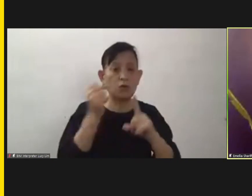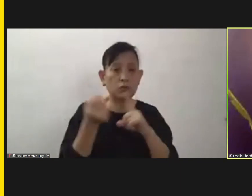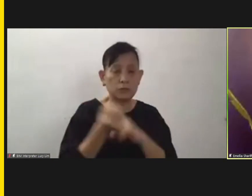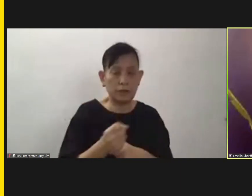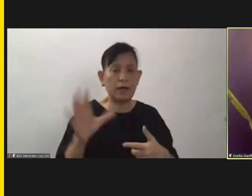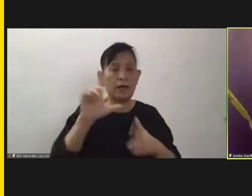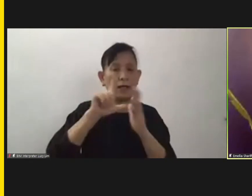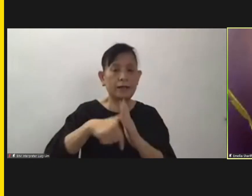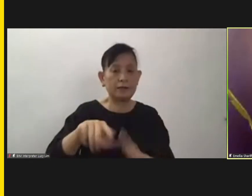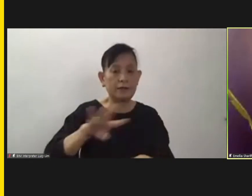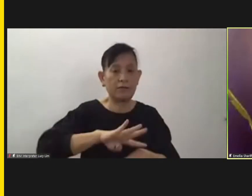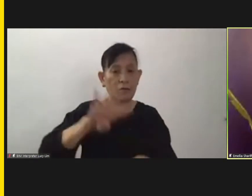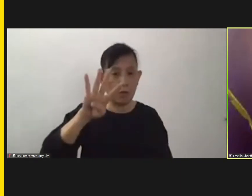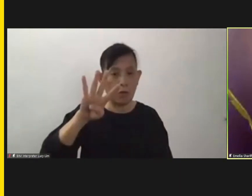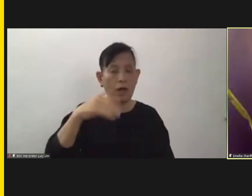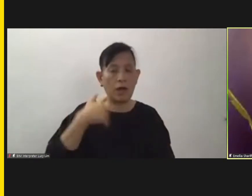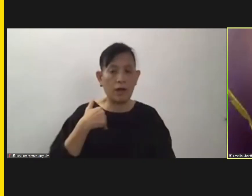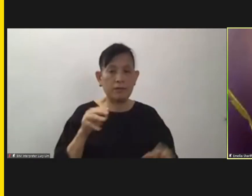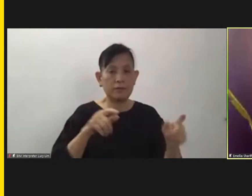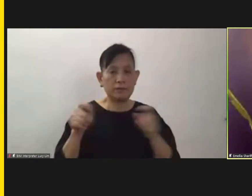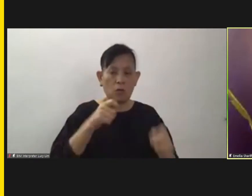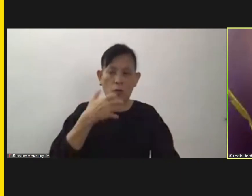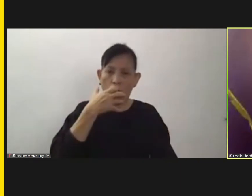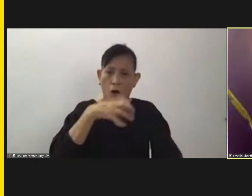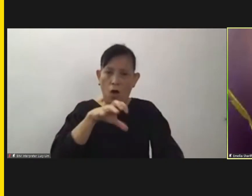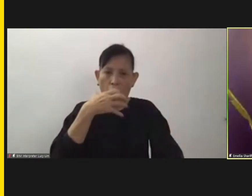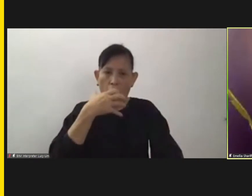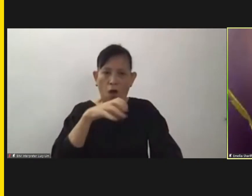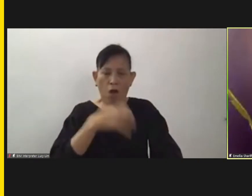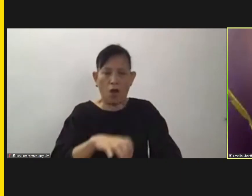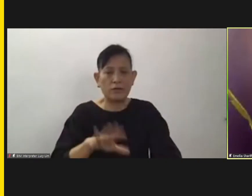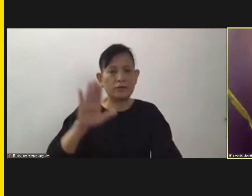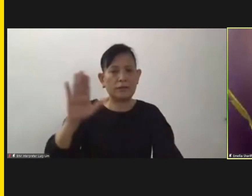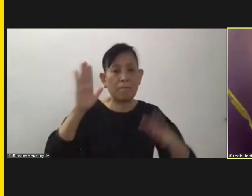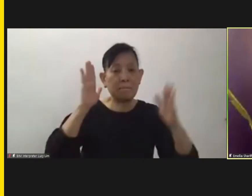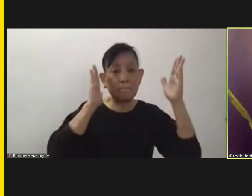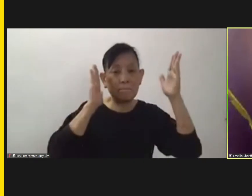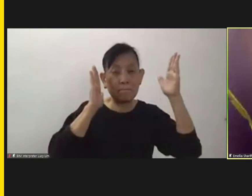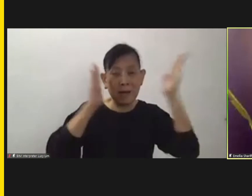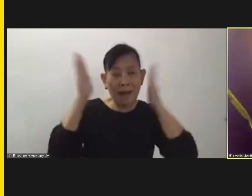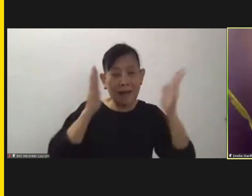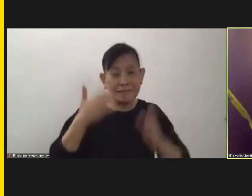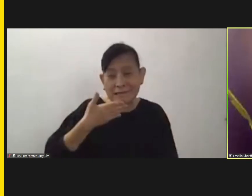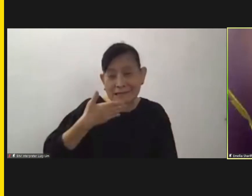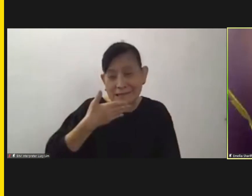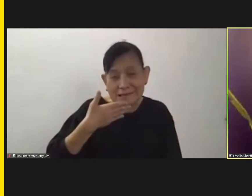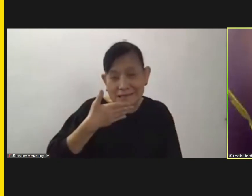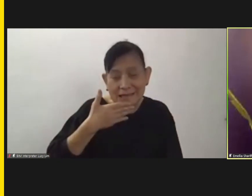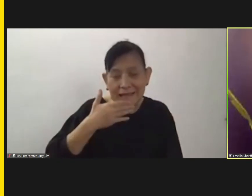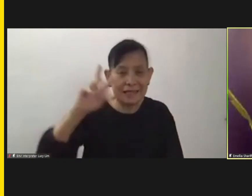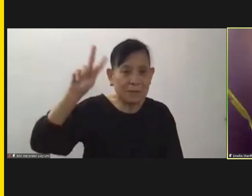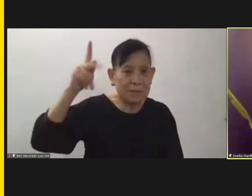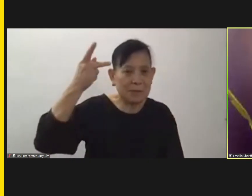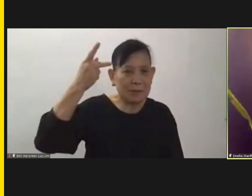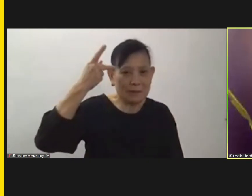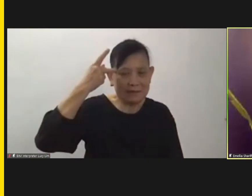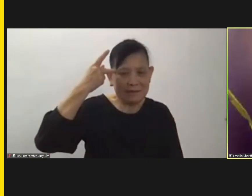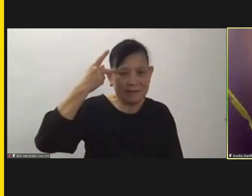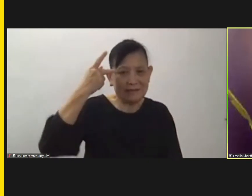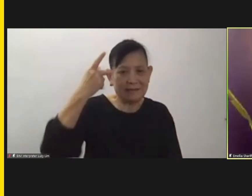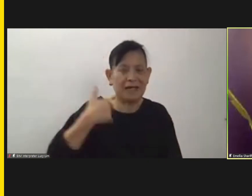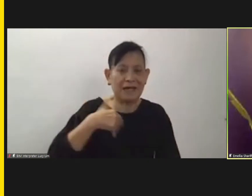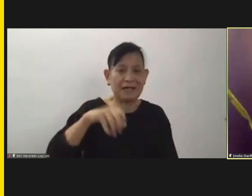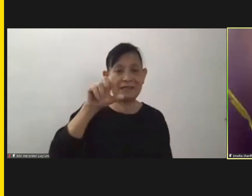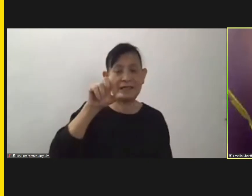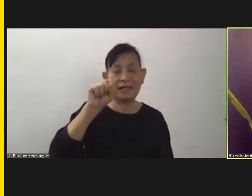4 p.m., I will be moderating a hot conversation featuring some of Malaysia's youngest personalities in the political scene. We have Syed